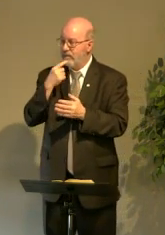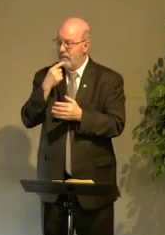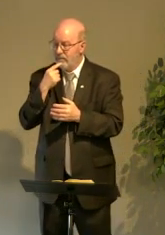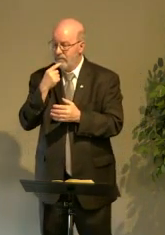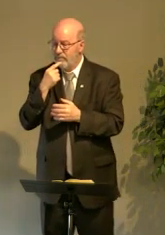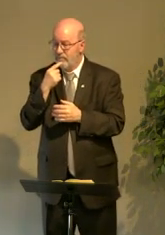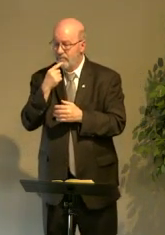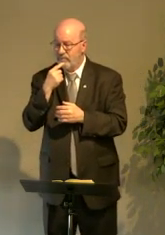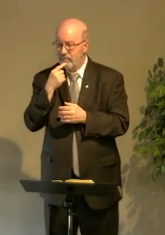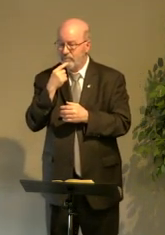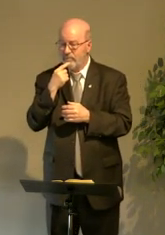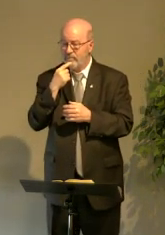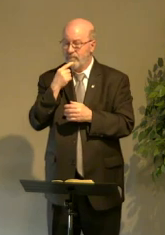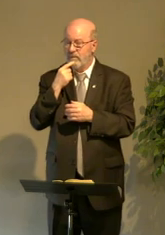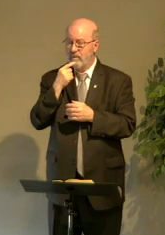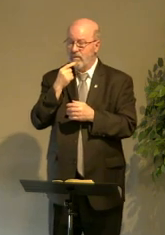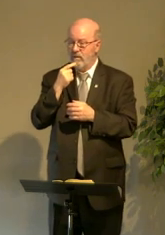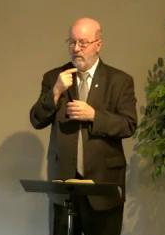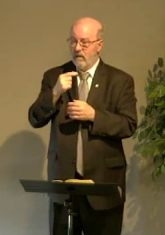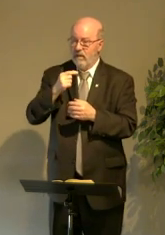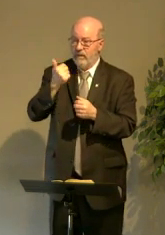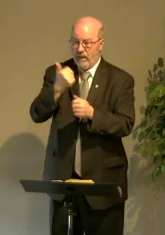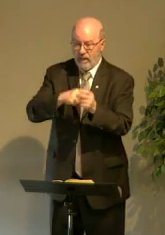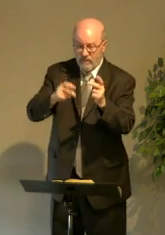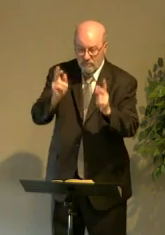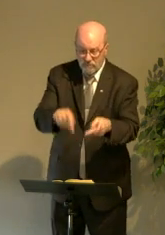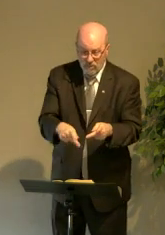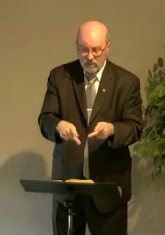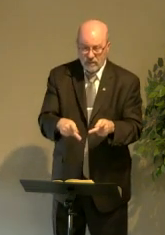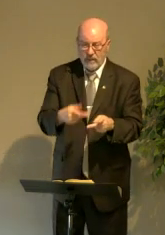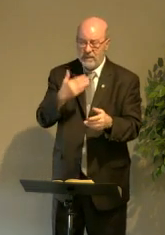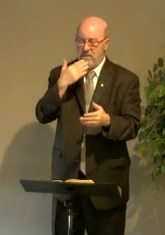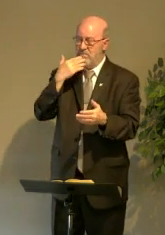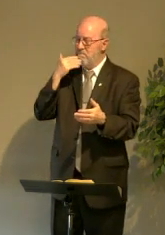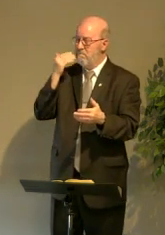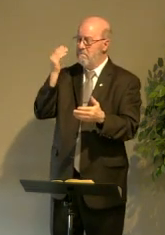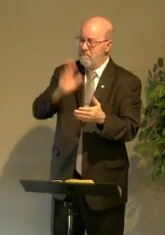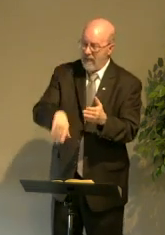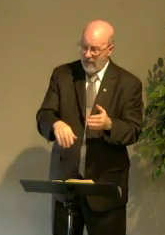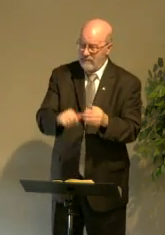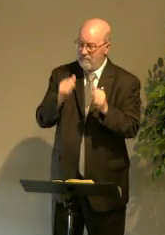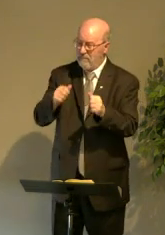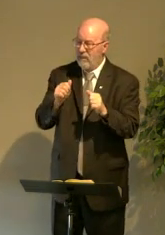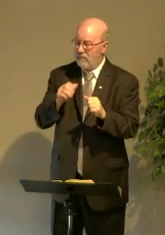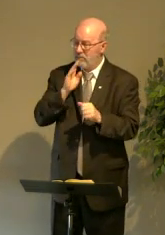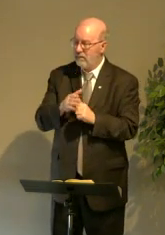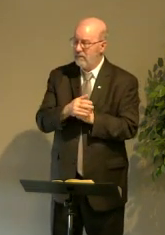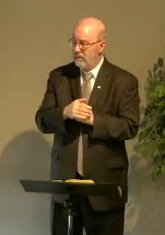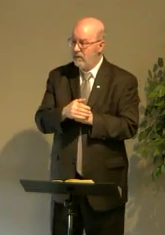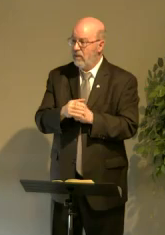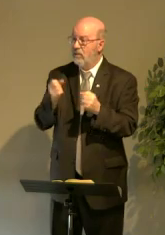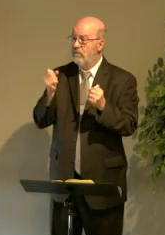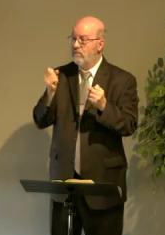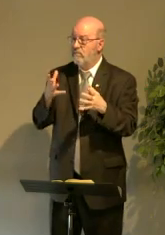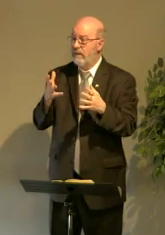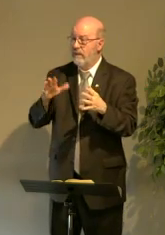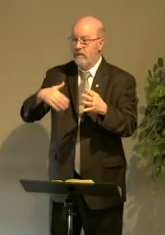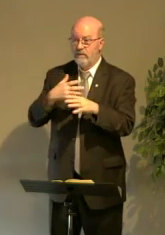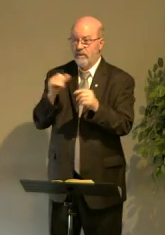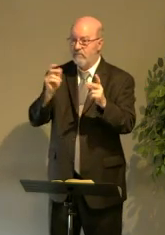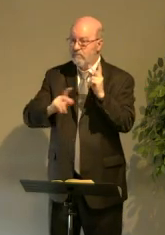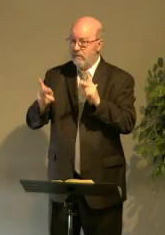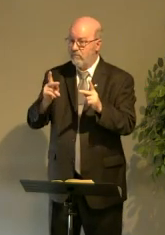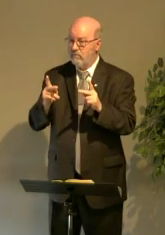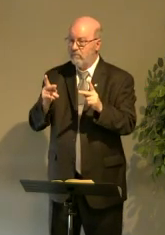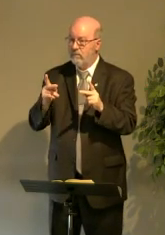said this before, but it's not to say that every person is as bad as they could possibly be. There's a lot of unsaved people